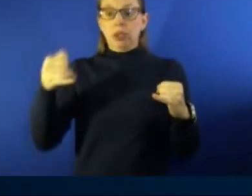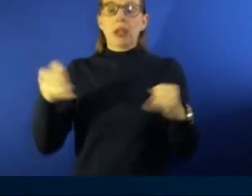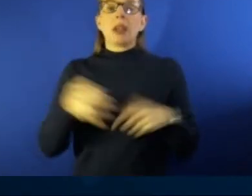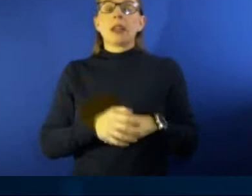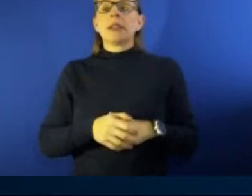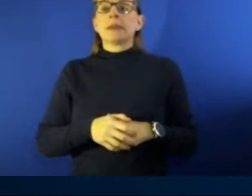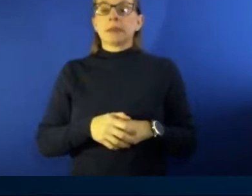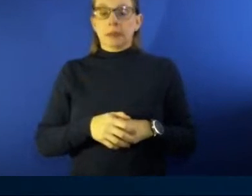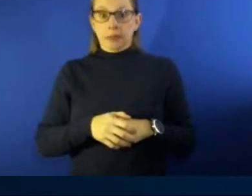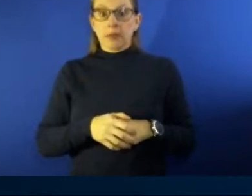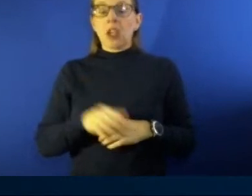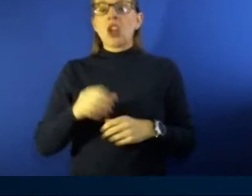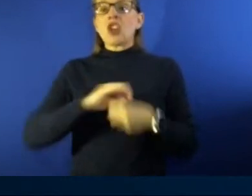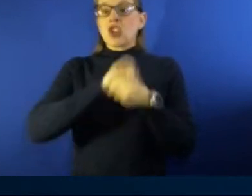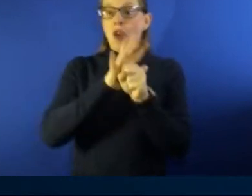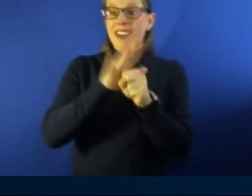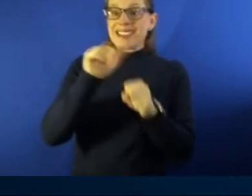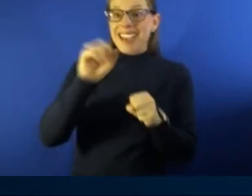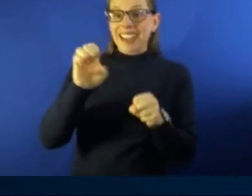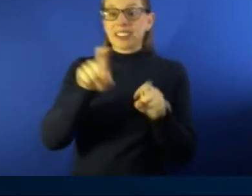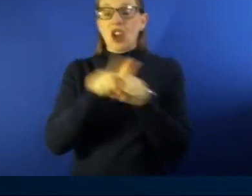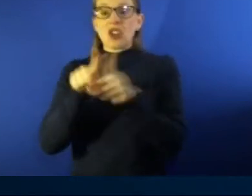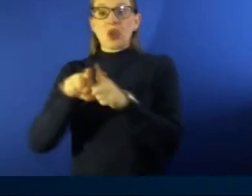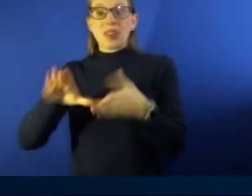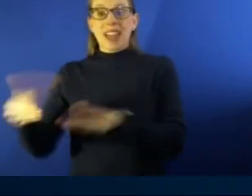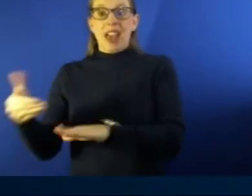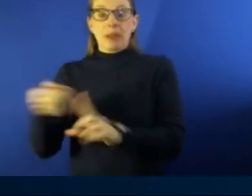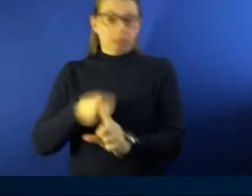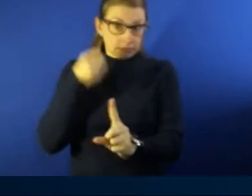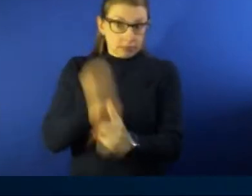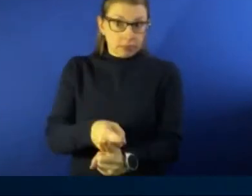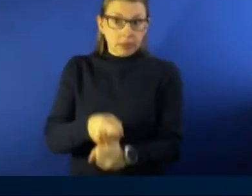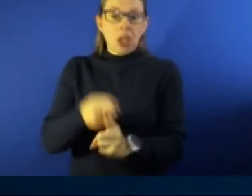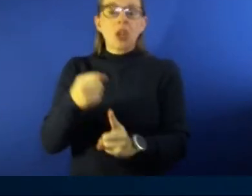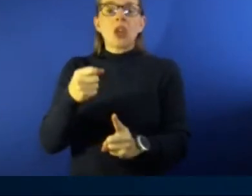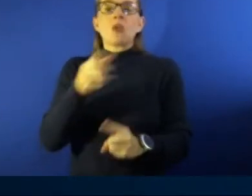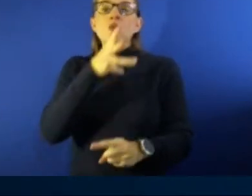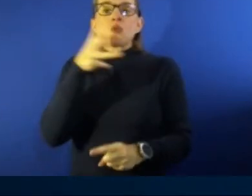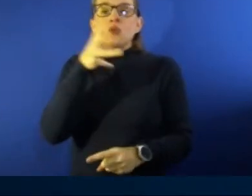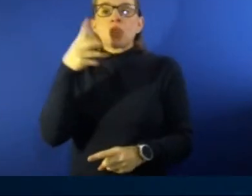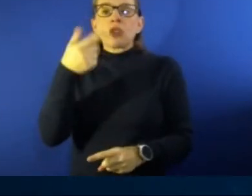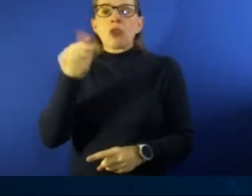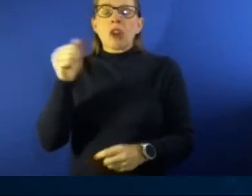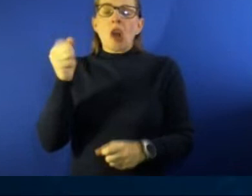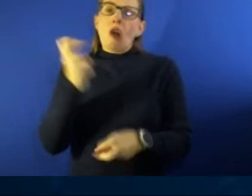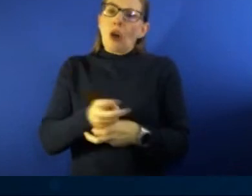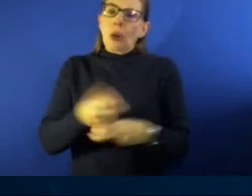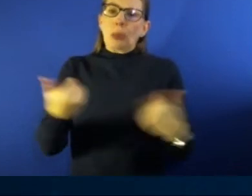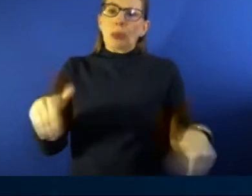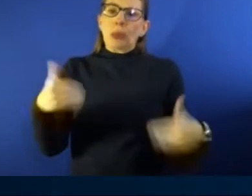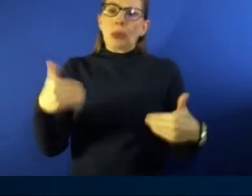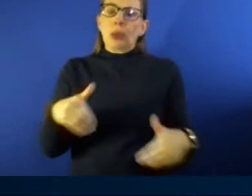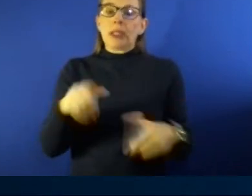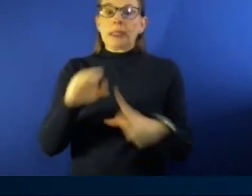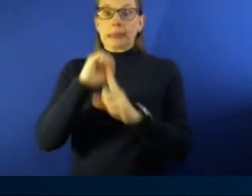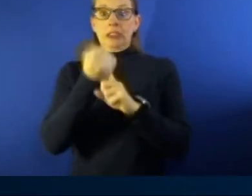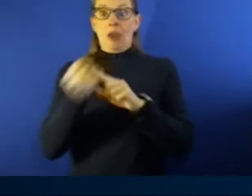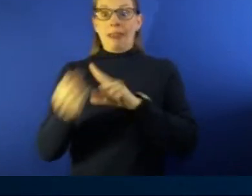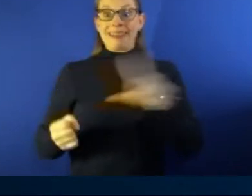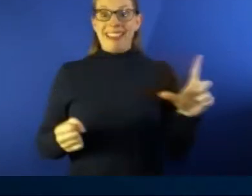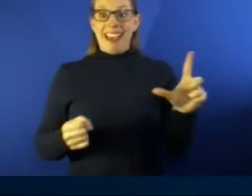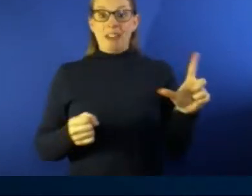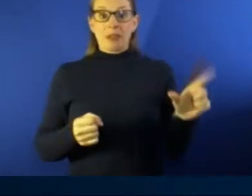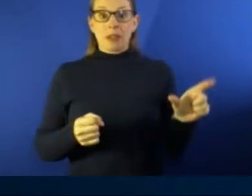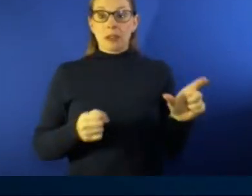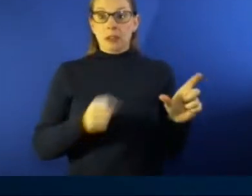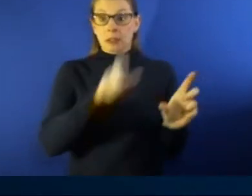and COVID deaths has hit rural Georgia particularly hard. And so now we're at a situation, if you look on the left, you can see that the death